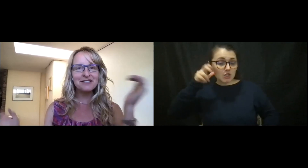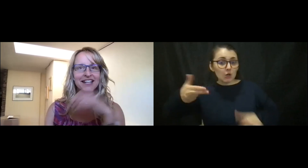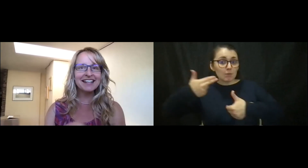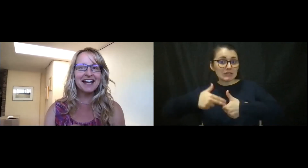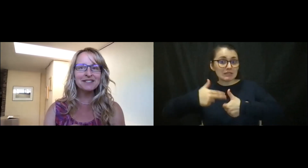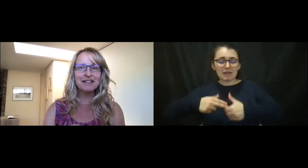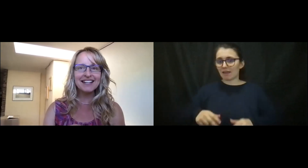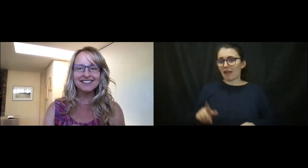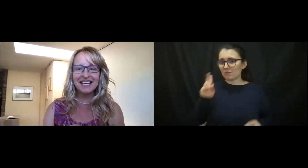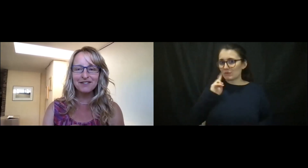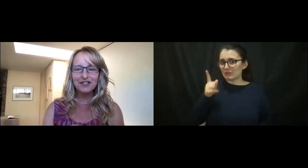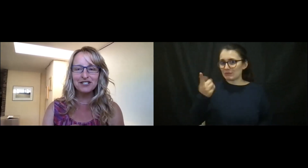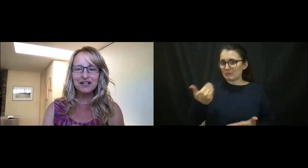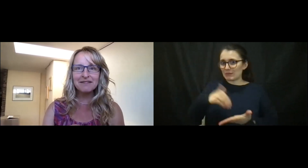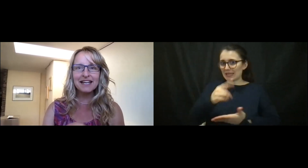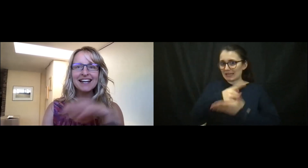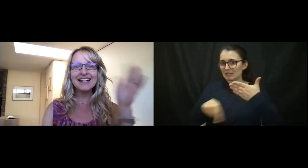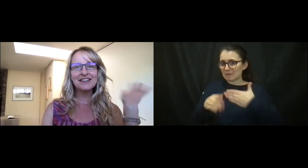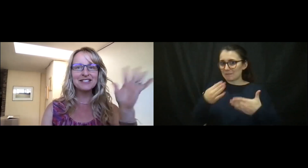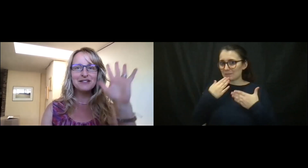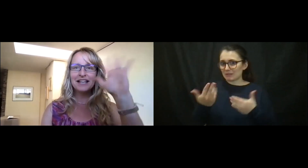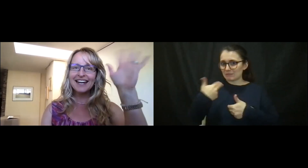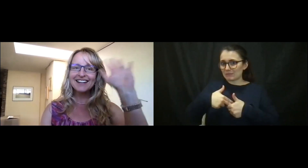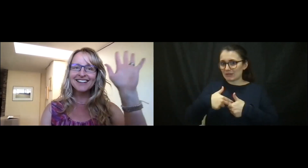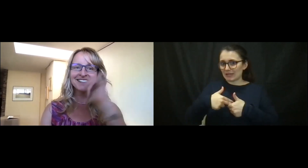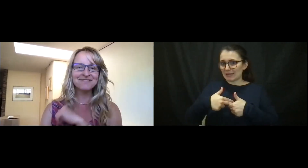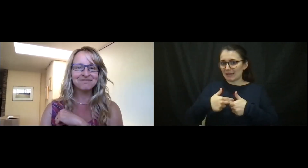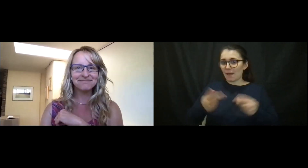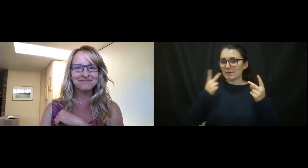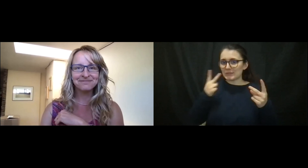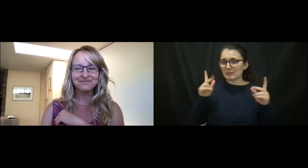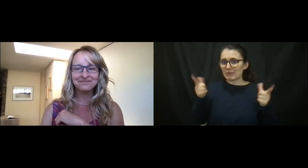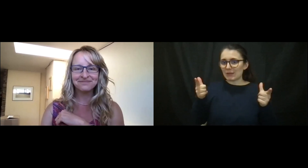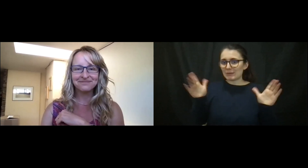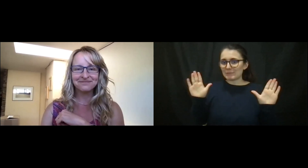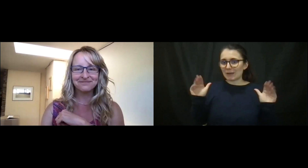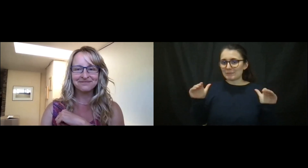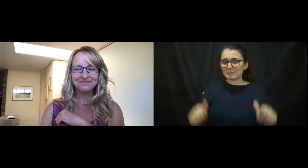I can't wait to see you again next week. Thanks for joining me, and I'll see you later.